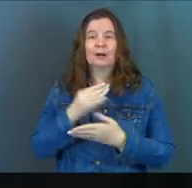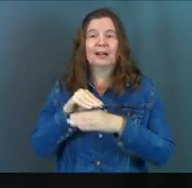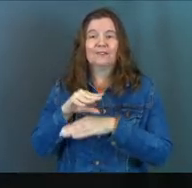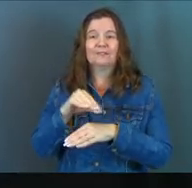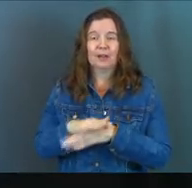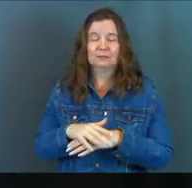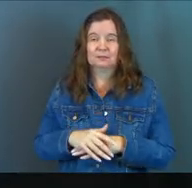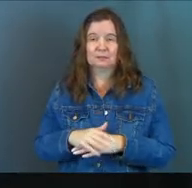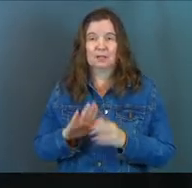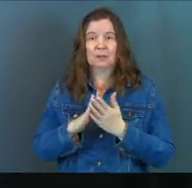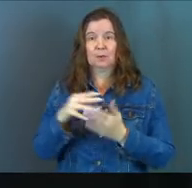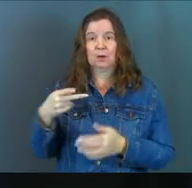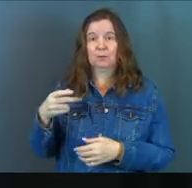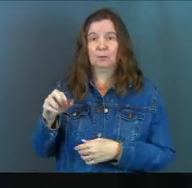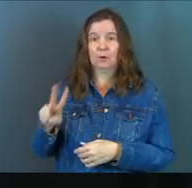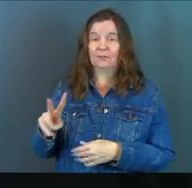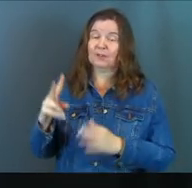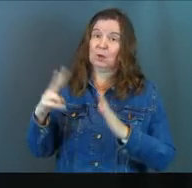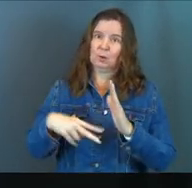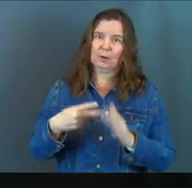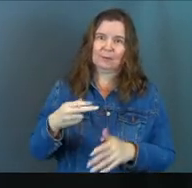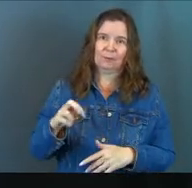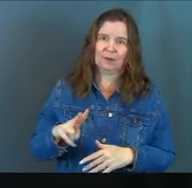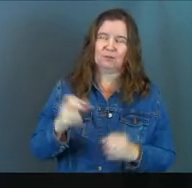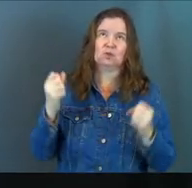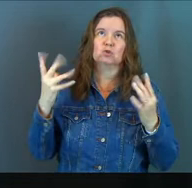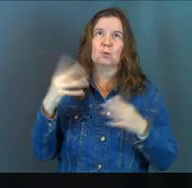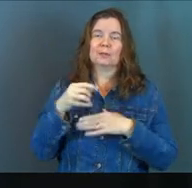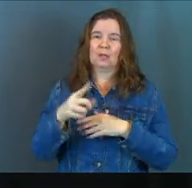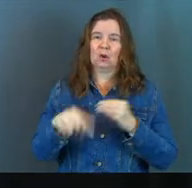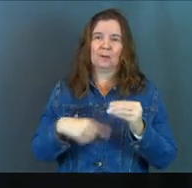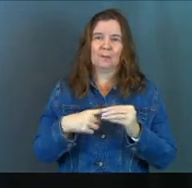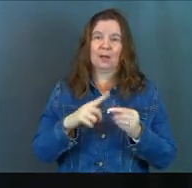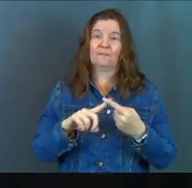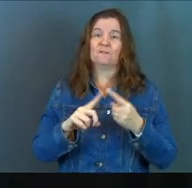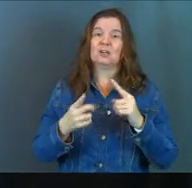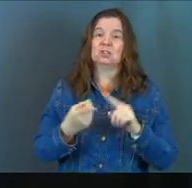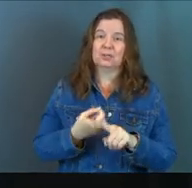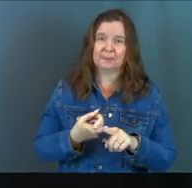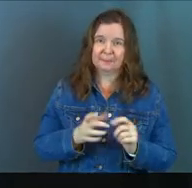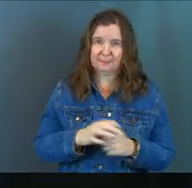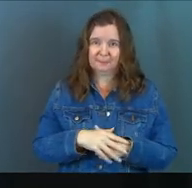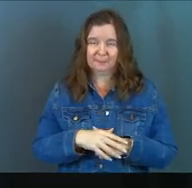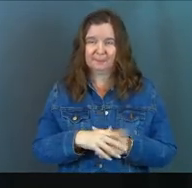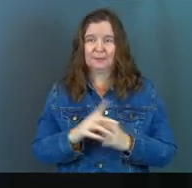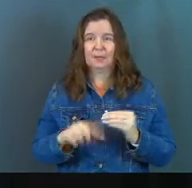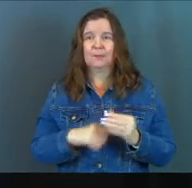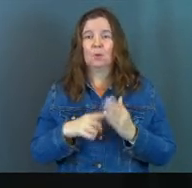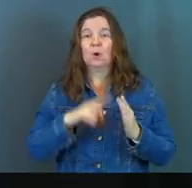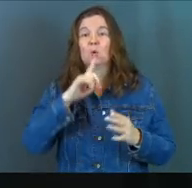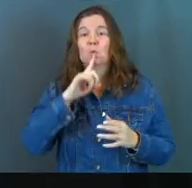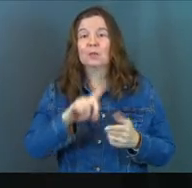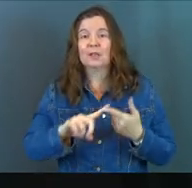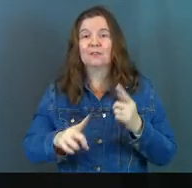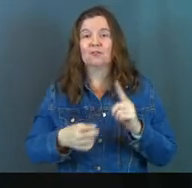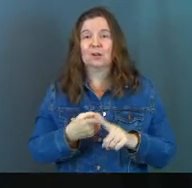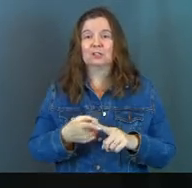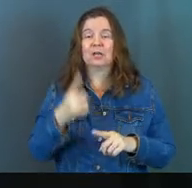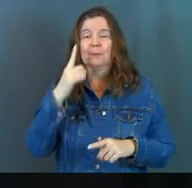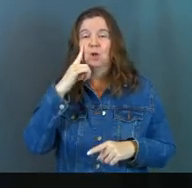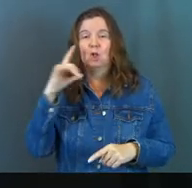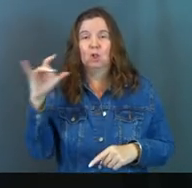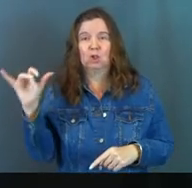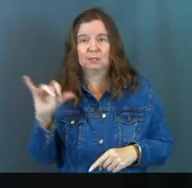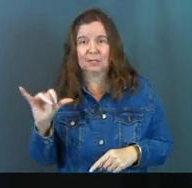book of Proverbs, and man, read Proverbs. There's so much in there about friendship, about what real friendship